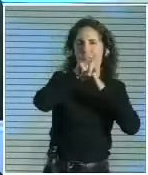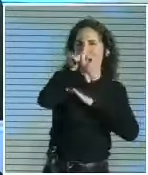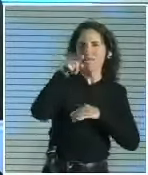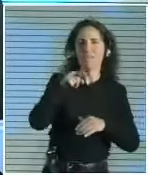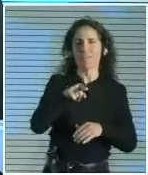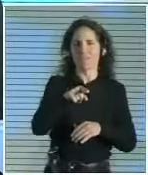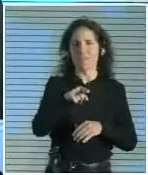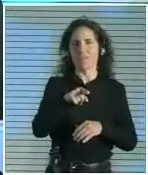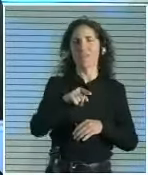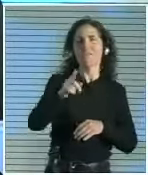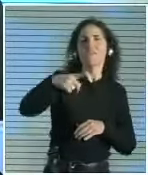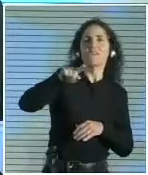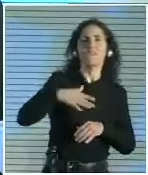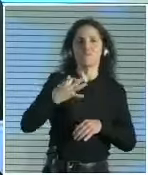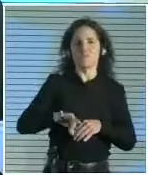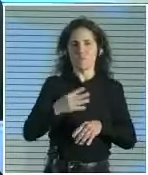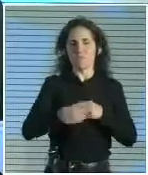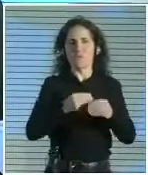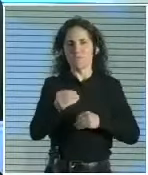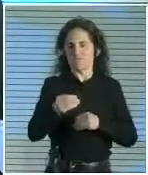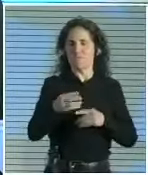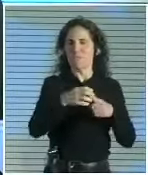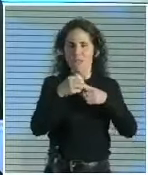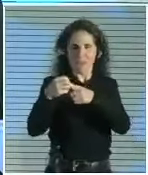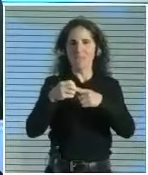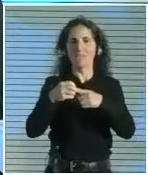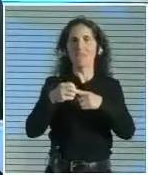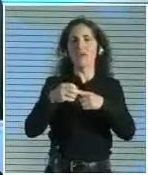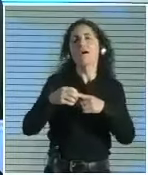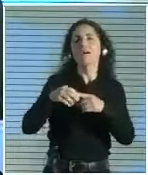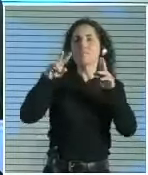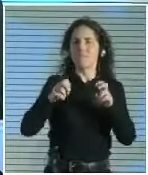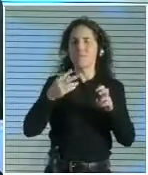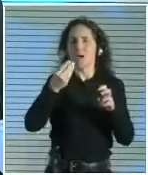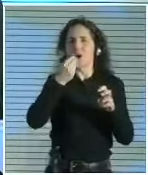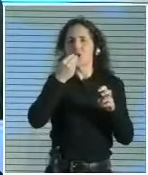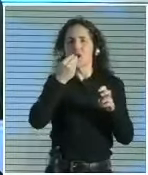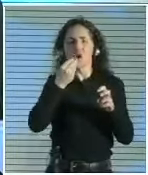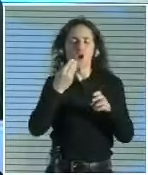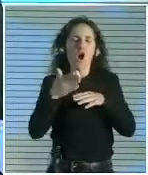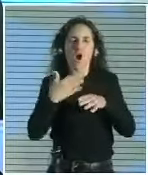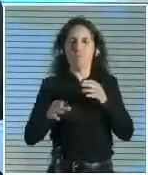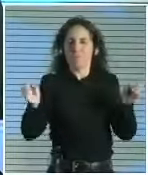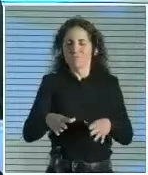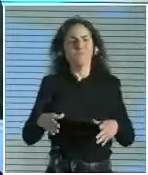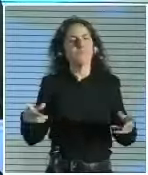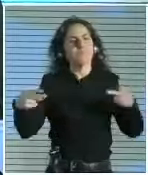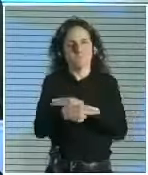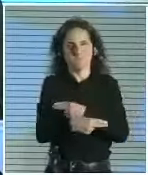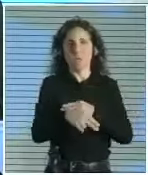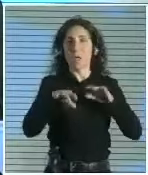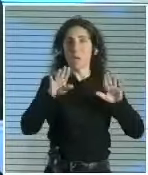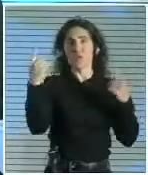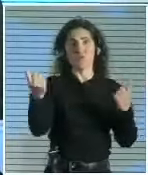and food waste. But they can't implement it without the destination. So it takes policy